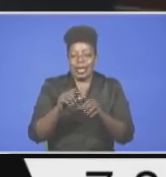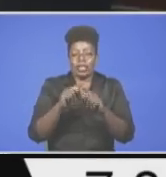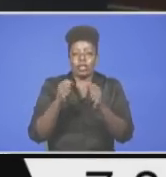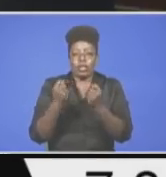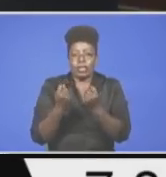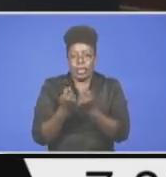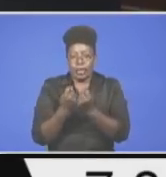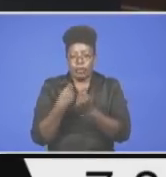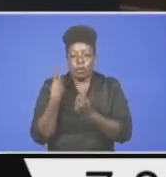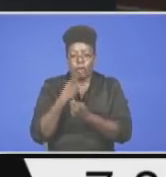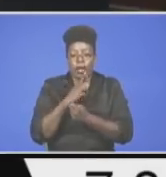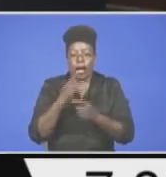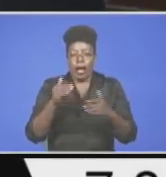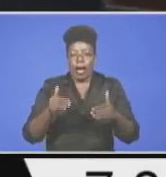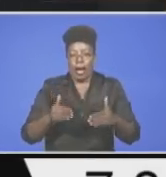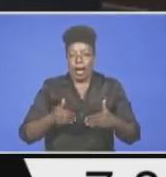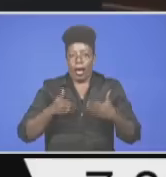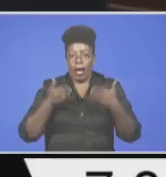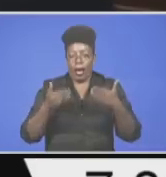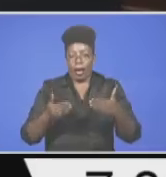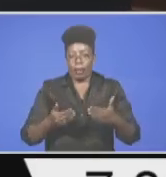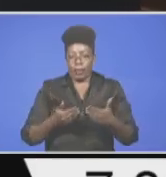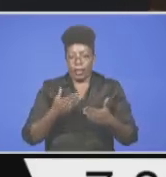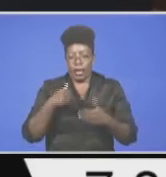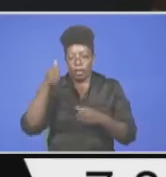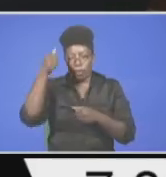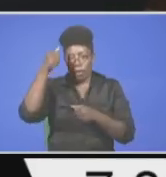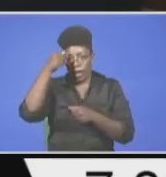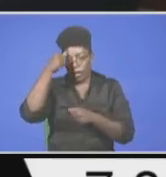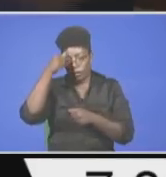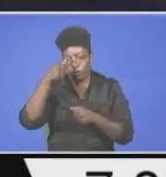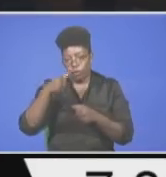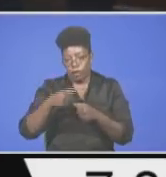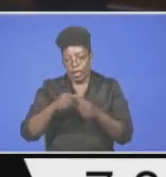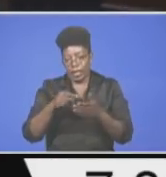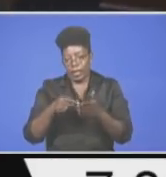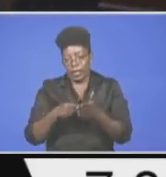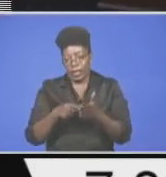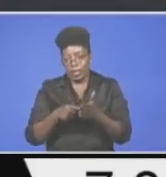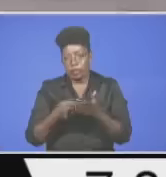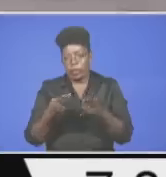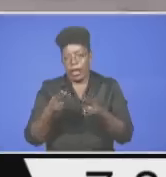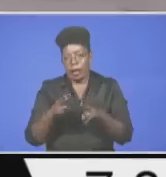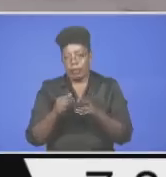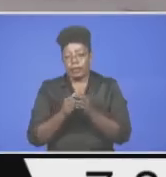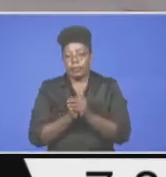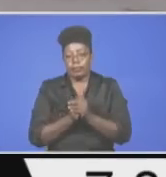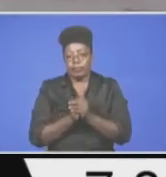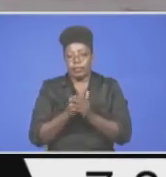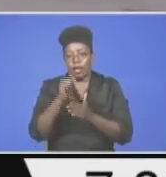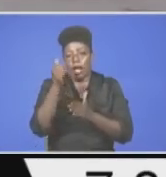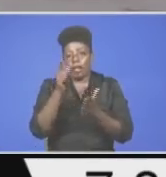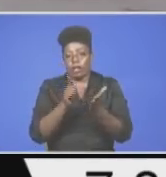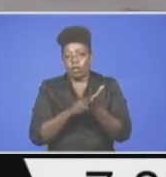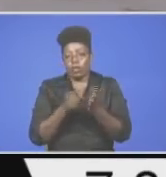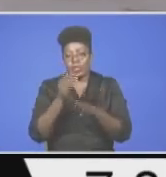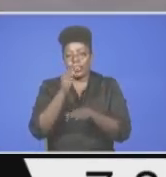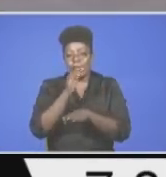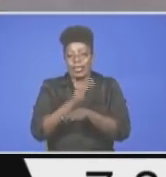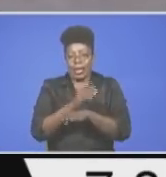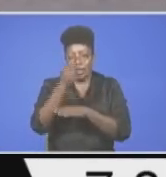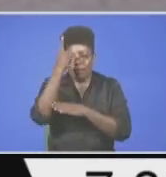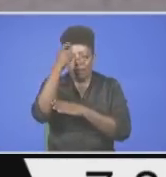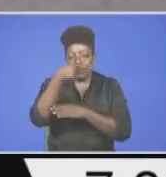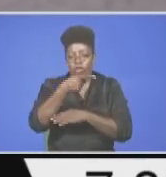so we're happy, we're mindful of the fact that that would take place. In other news tonight, a